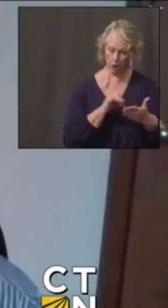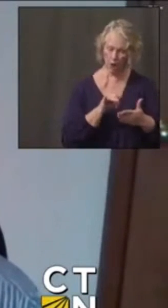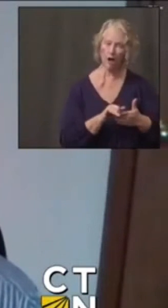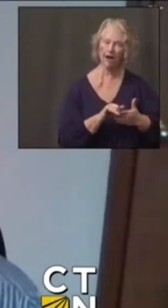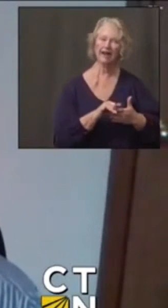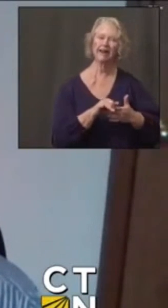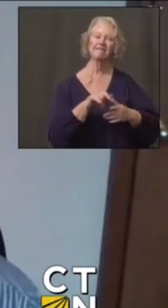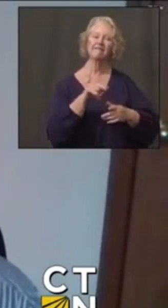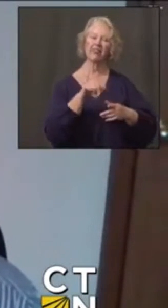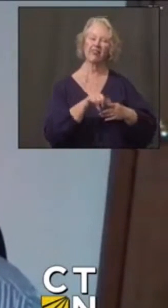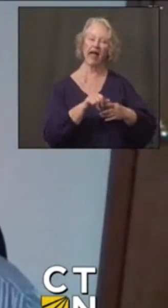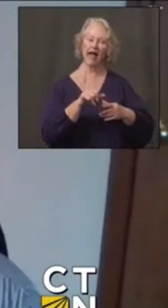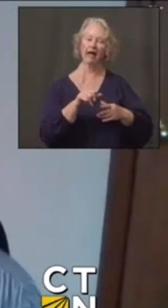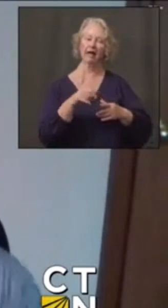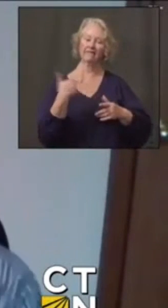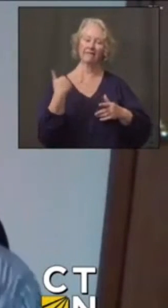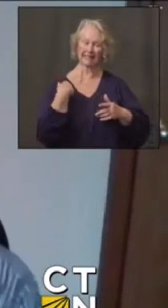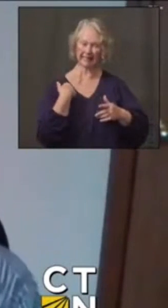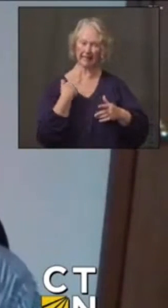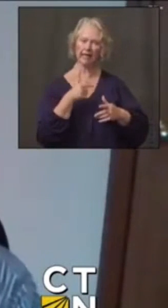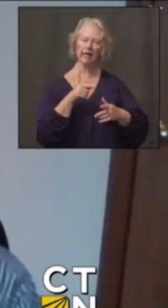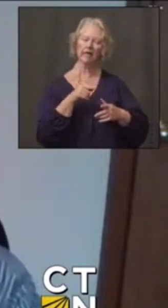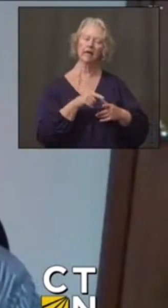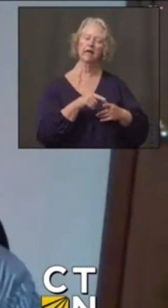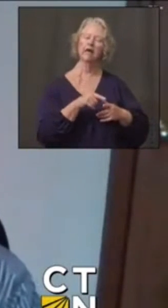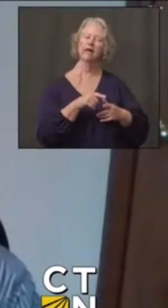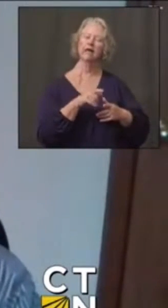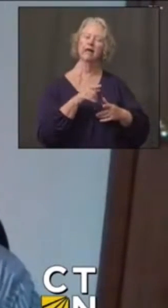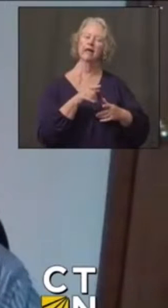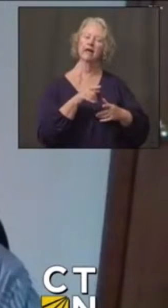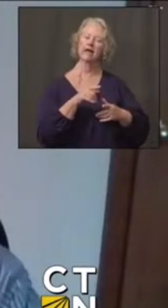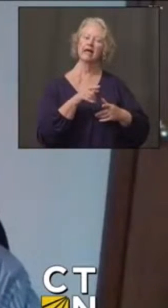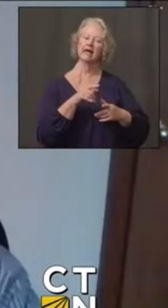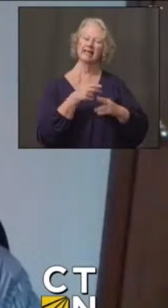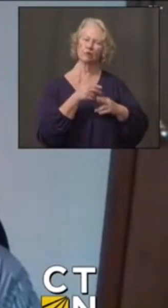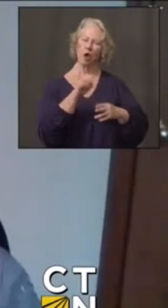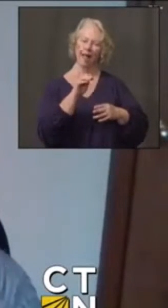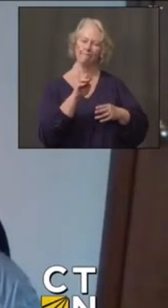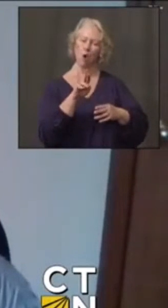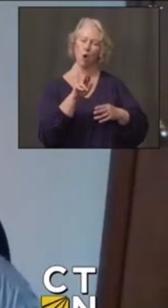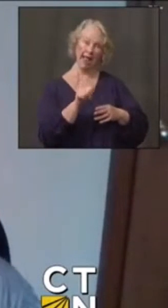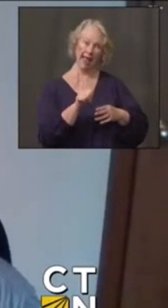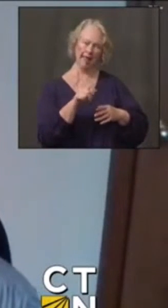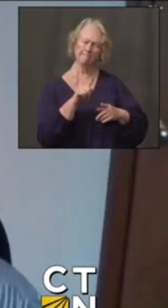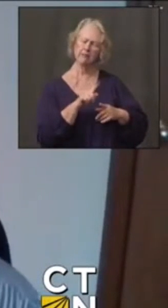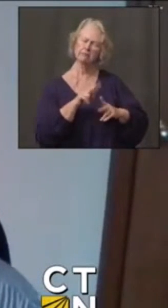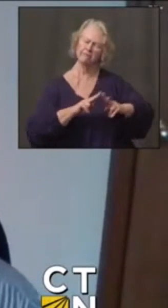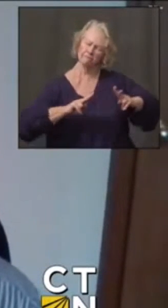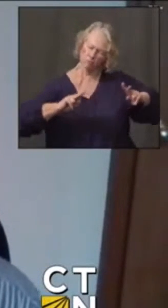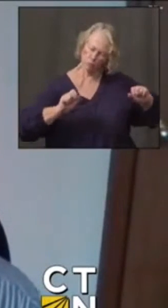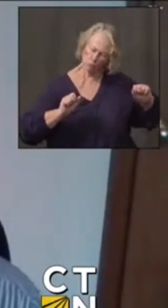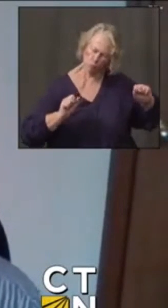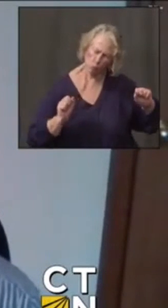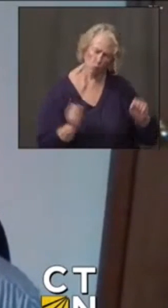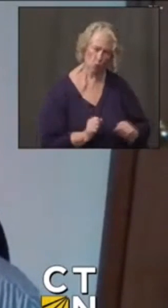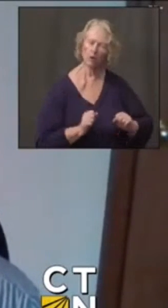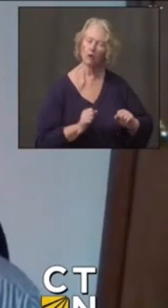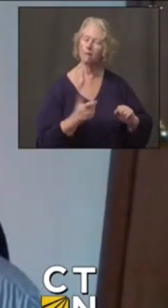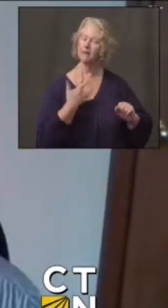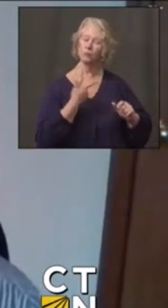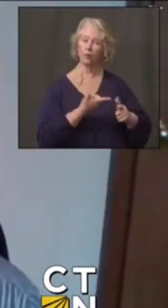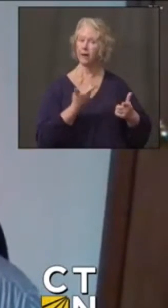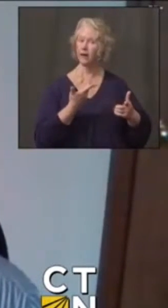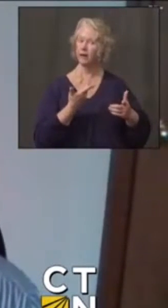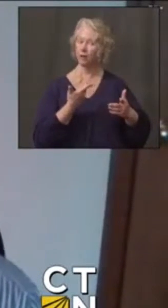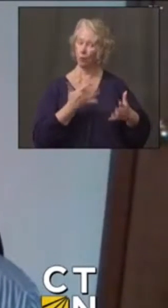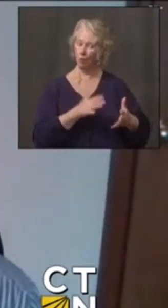not stored in those kind of low temperatures. And we want to avoid any kind of degradation because we'd like patients